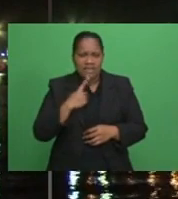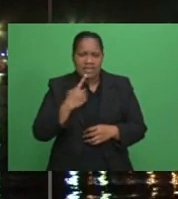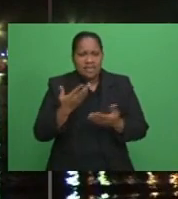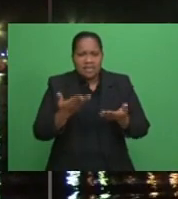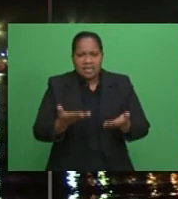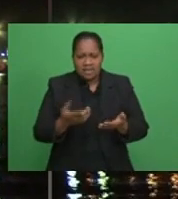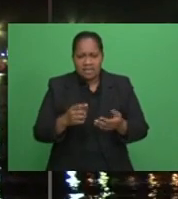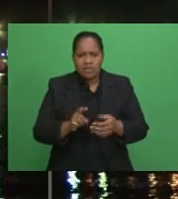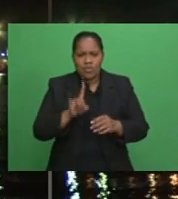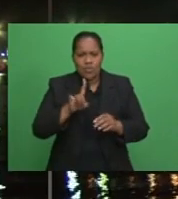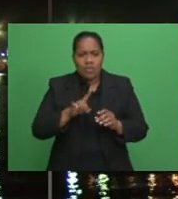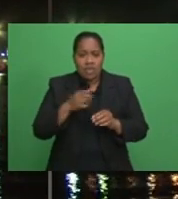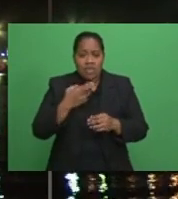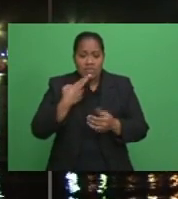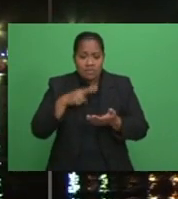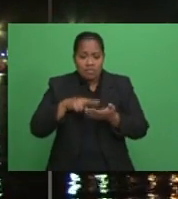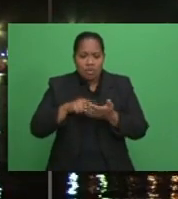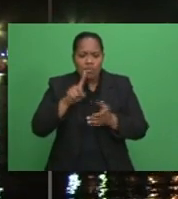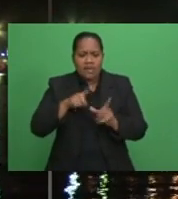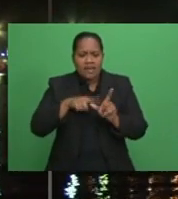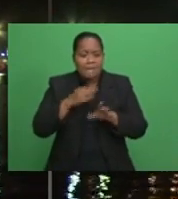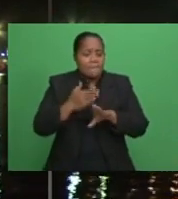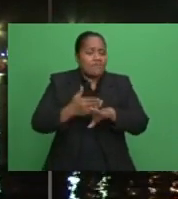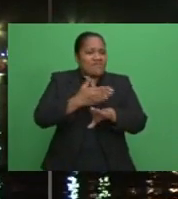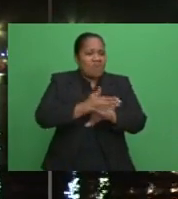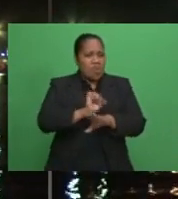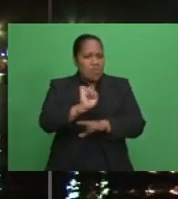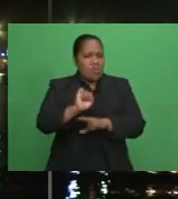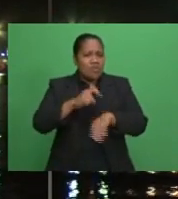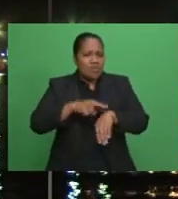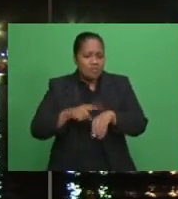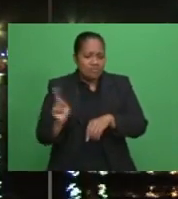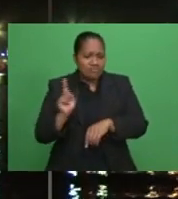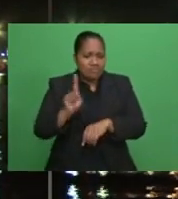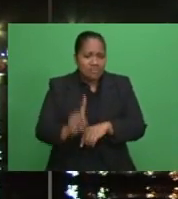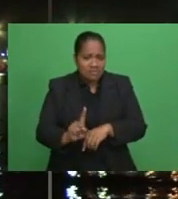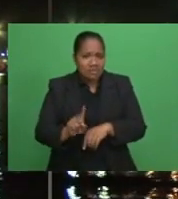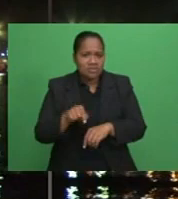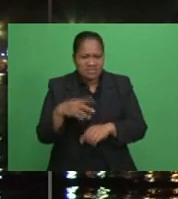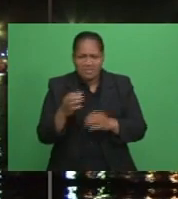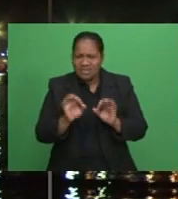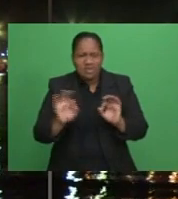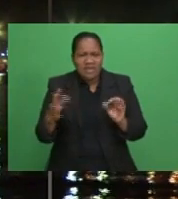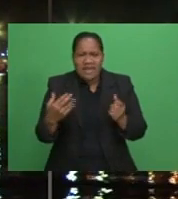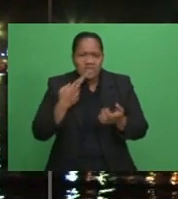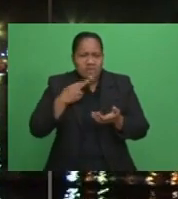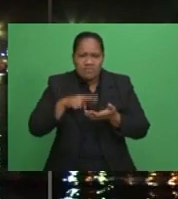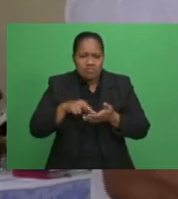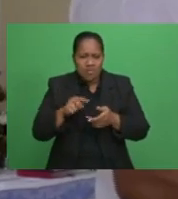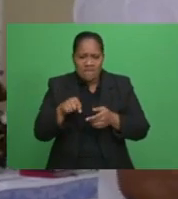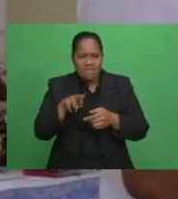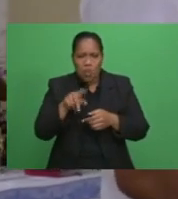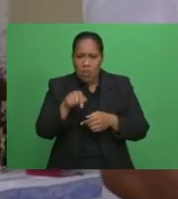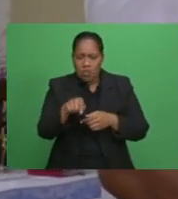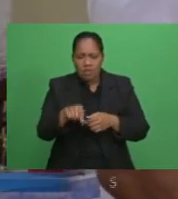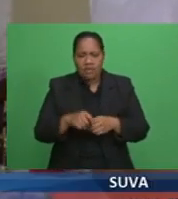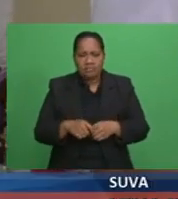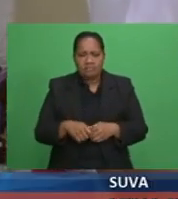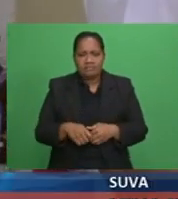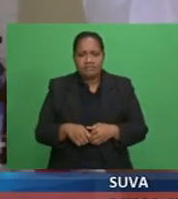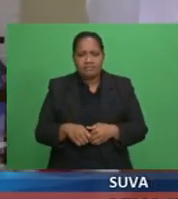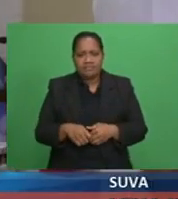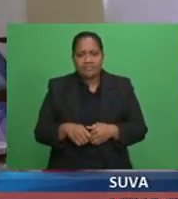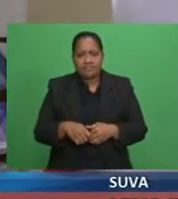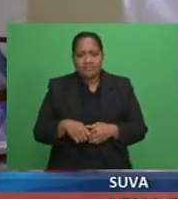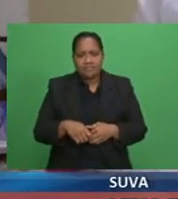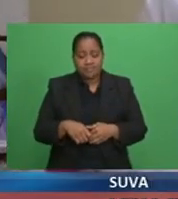before his time, and he believes there will not be sufficient records to conduct a proper inquiry. The Archbishop says the Church